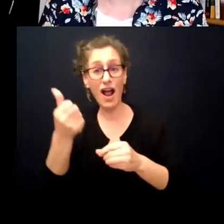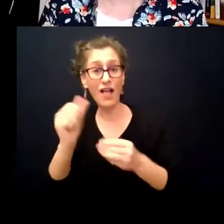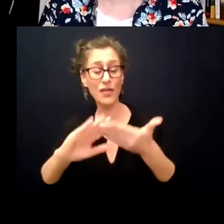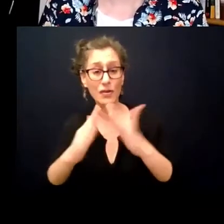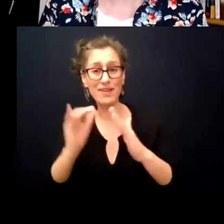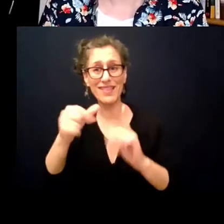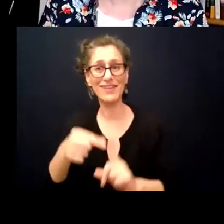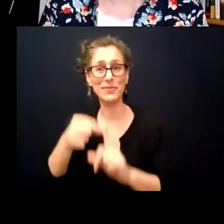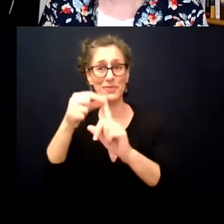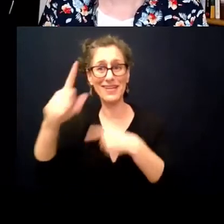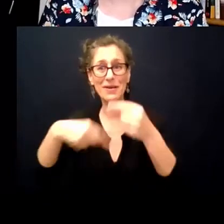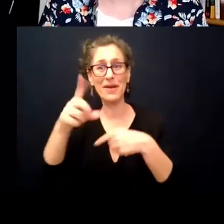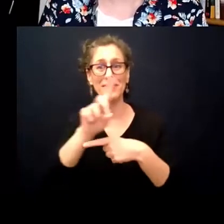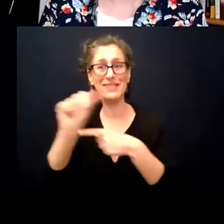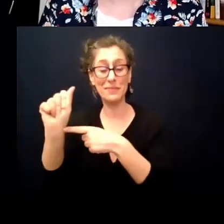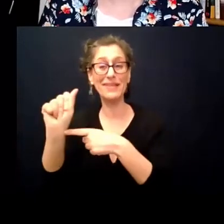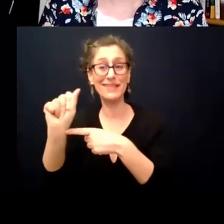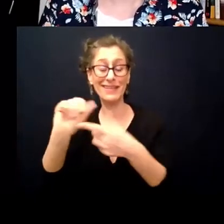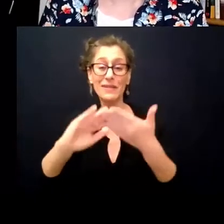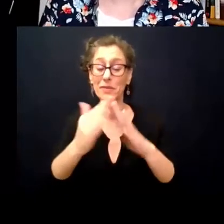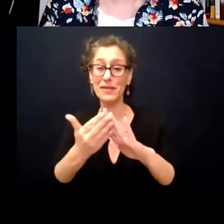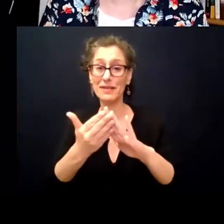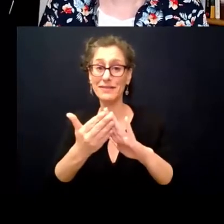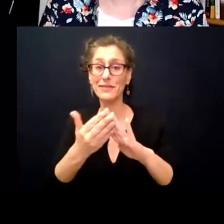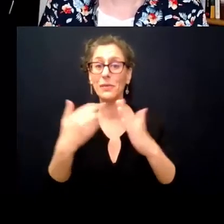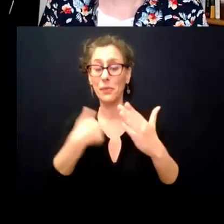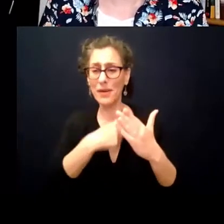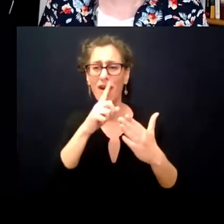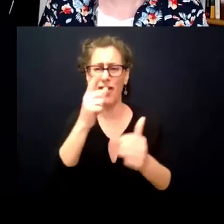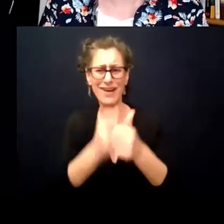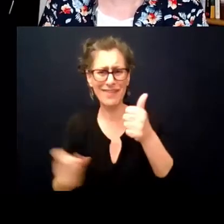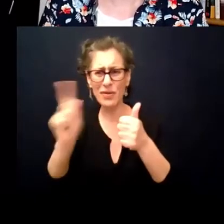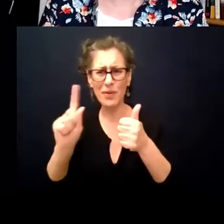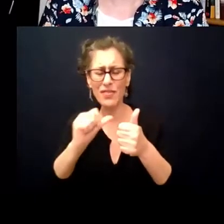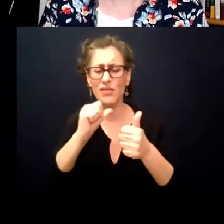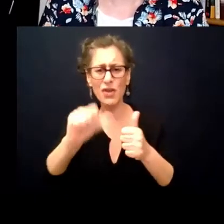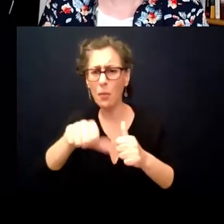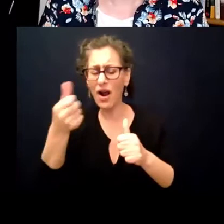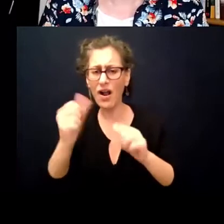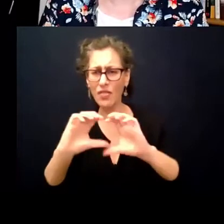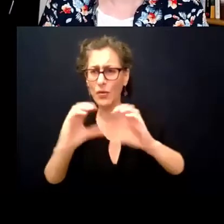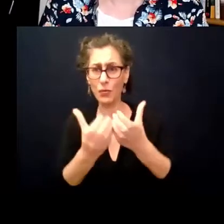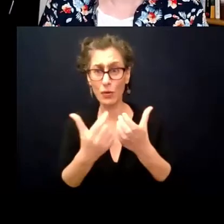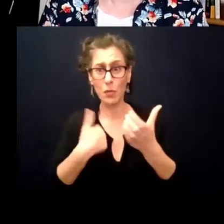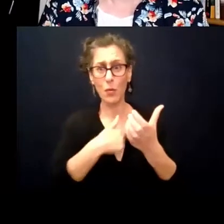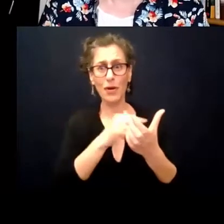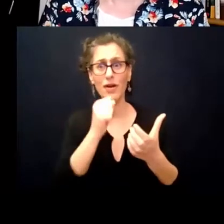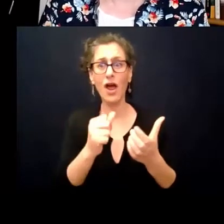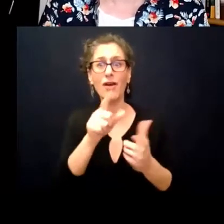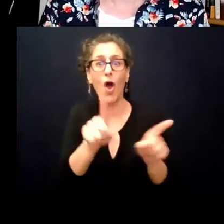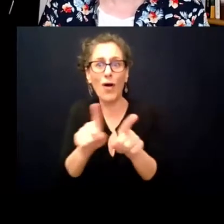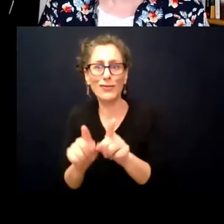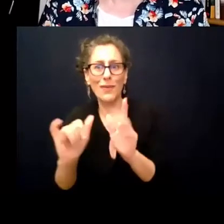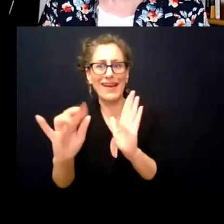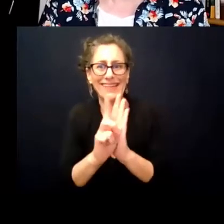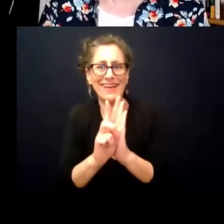unique about disability community, right? Or people with disabilities. We are everywhere. There is no other group that we are not also in. So